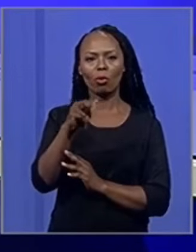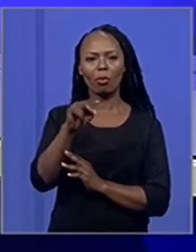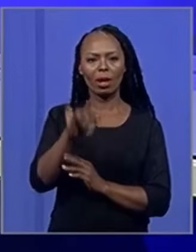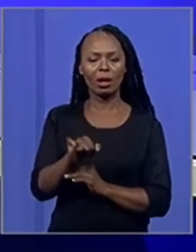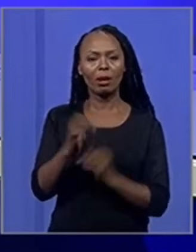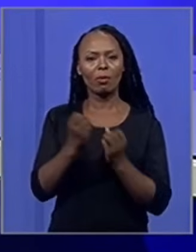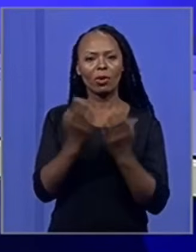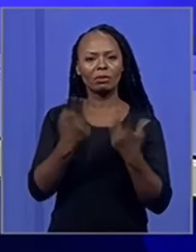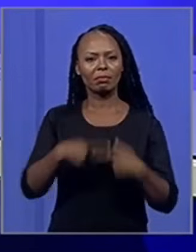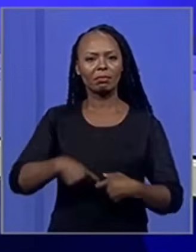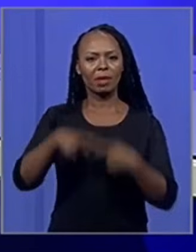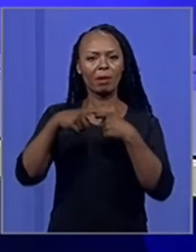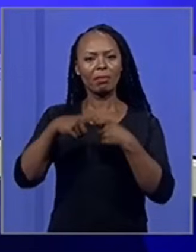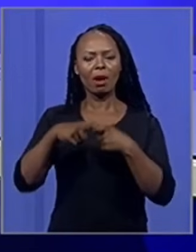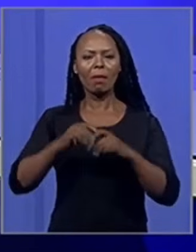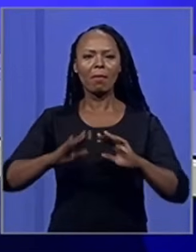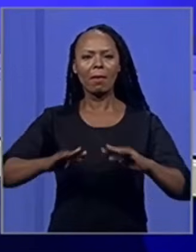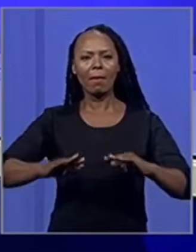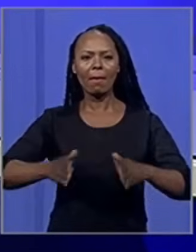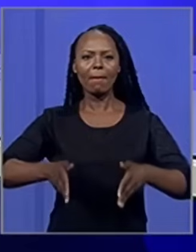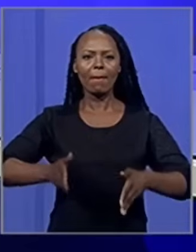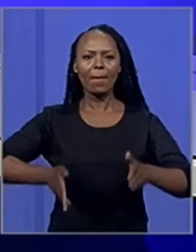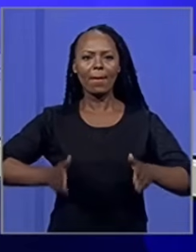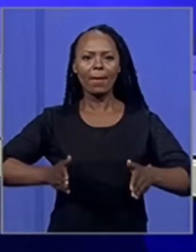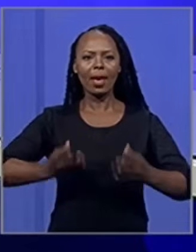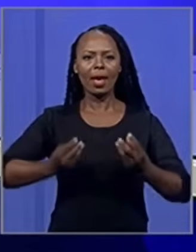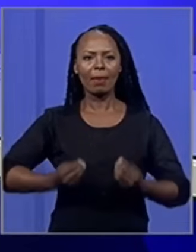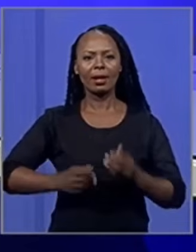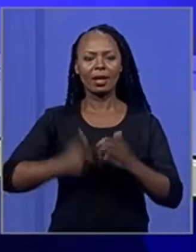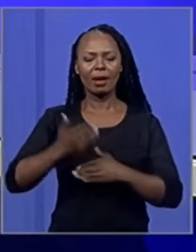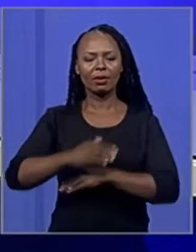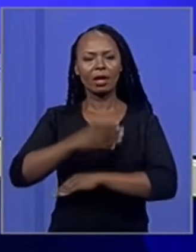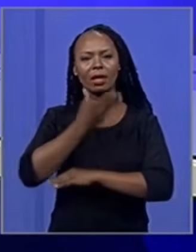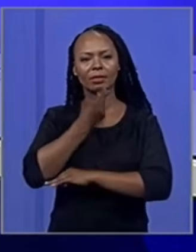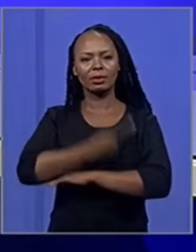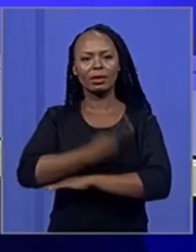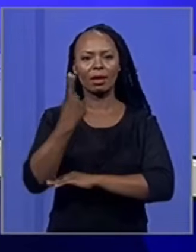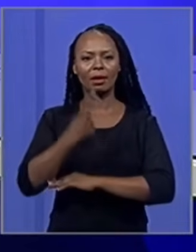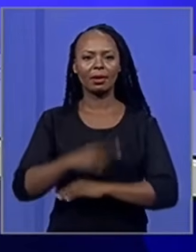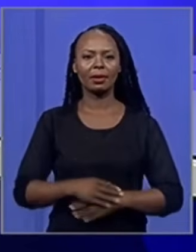emisang motsetsi ngwaga le ngwaga letsatsi morago ga la Keresemose.